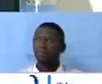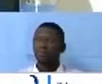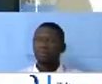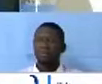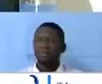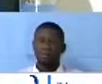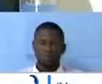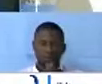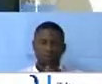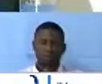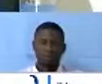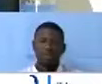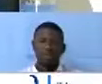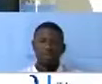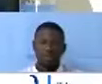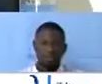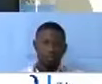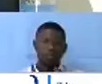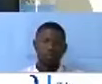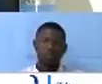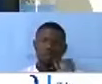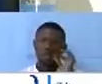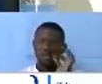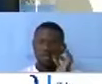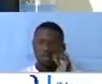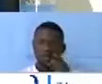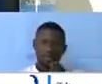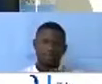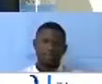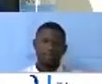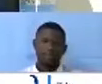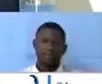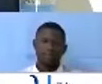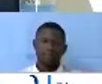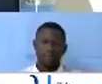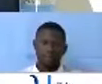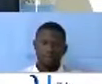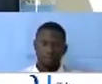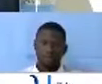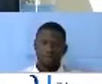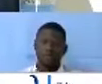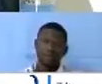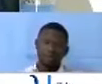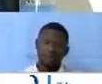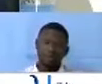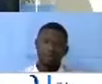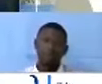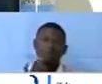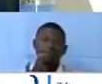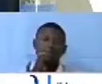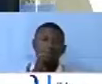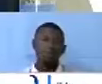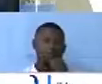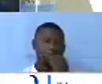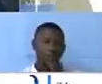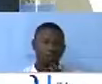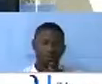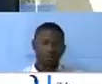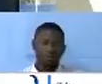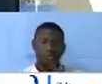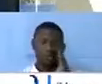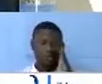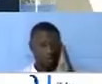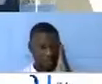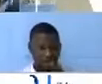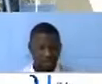you the chance to answer, Mr. Okay. Barry. Here is a victim who said you directed